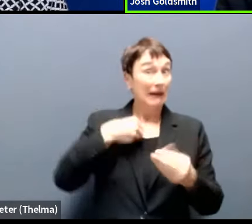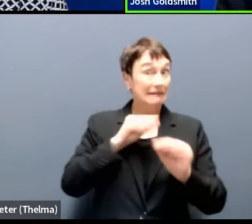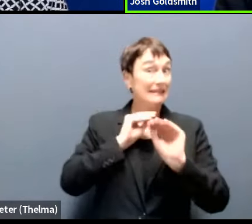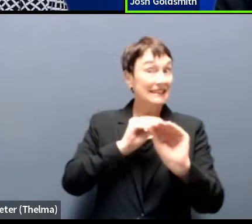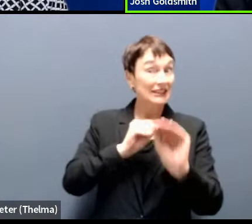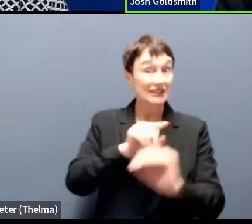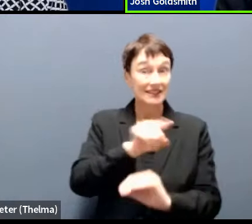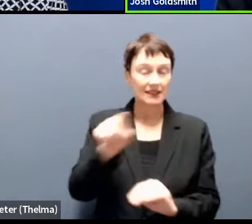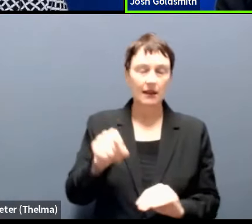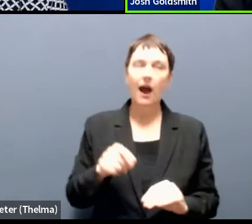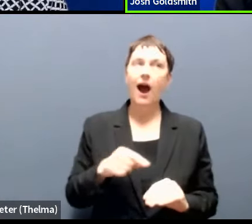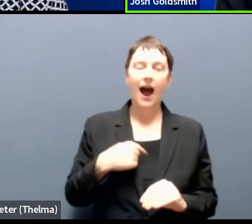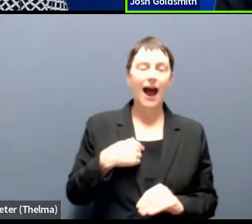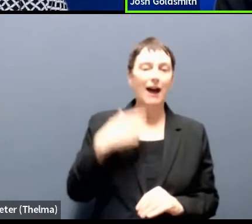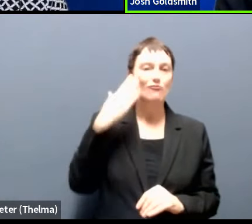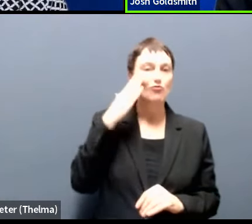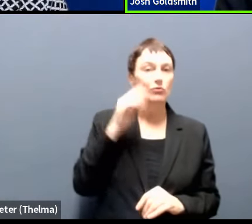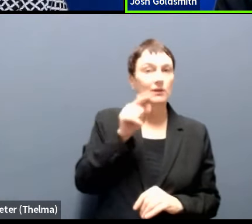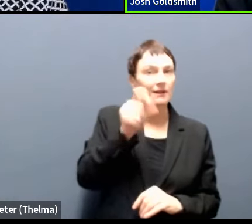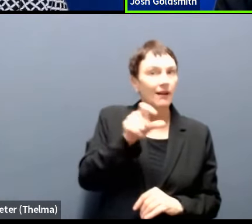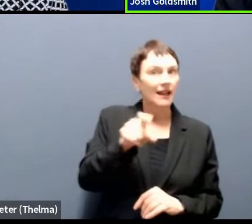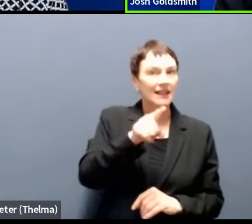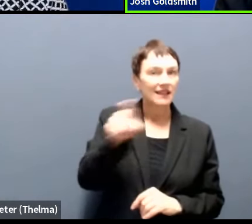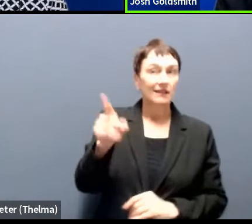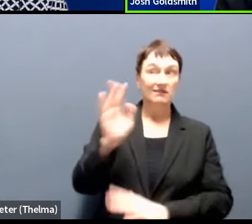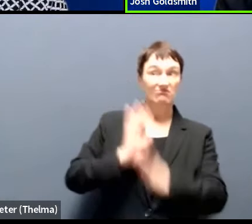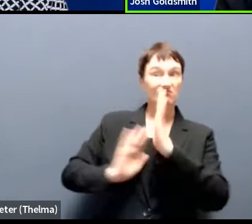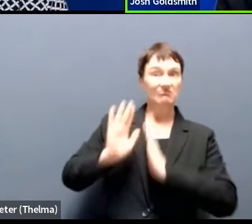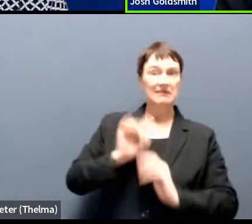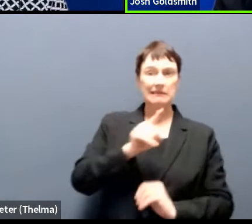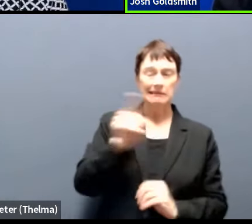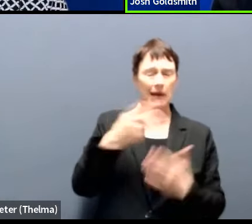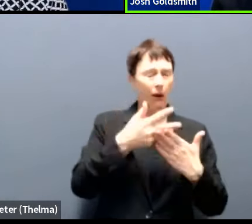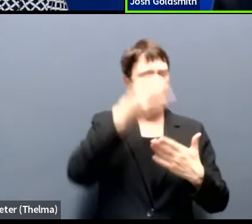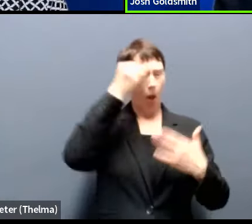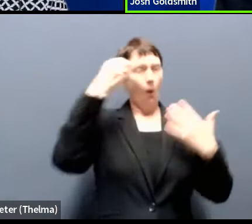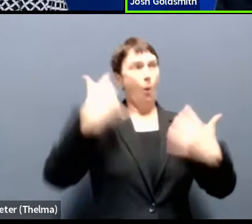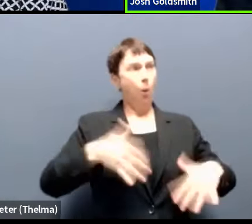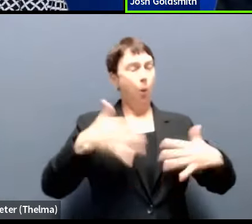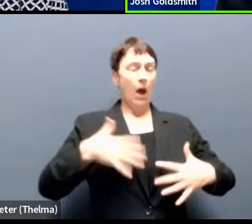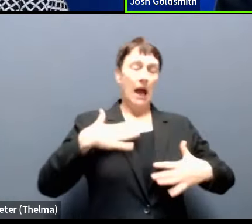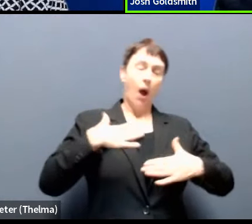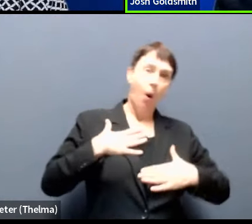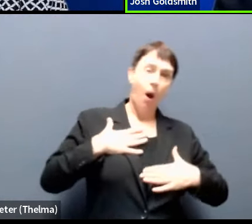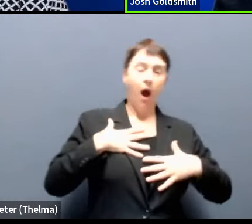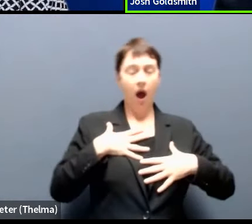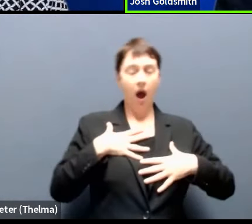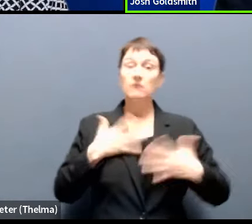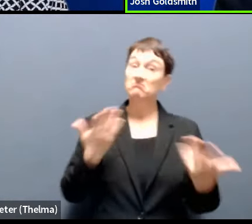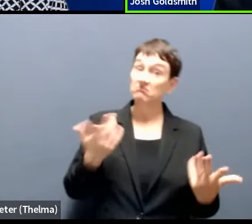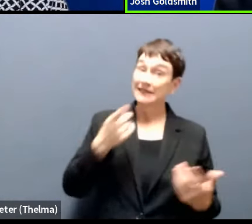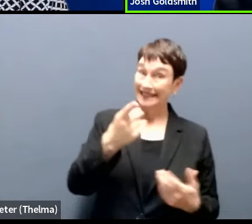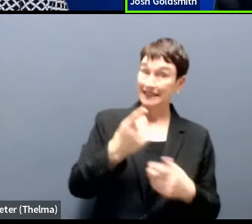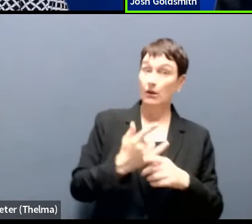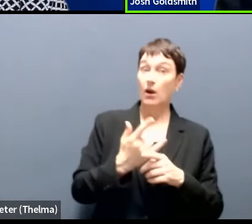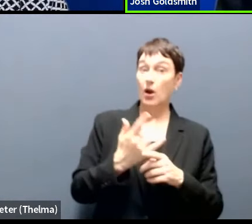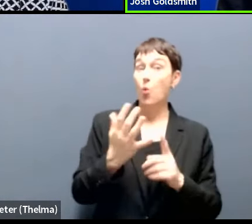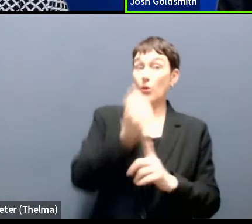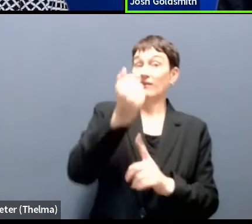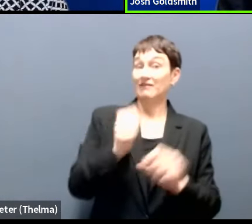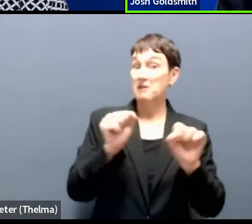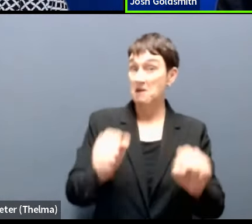me how much they've learned from it. So great to see you here. The second grand prize scholarship